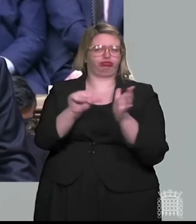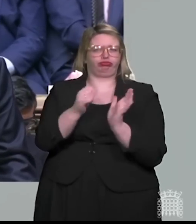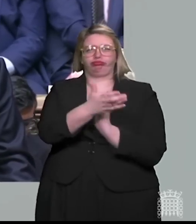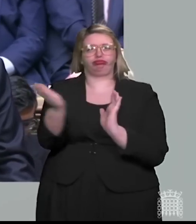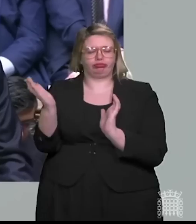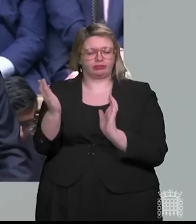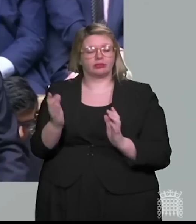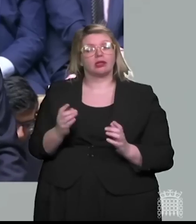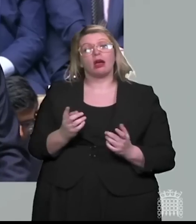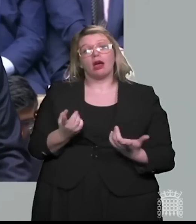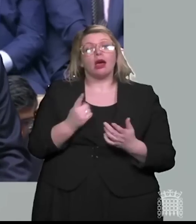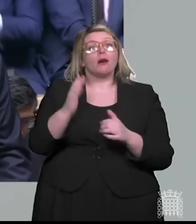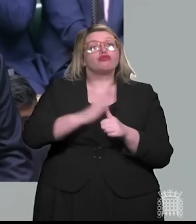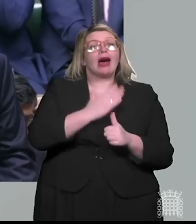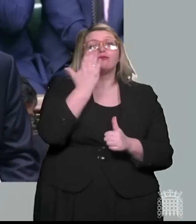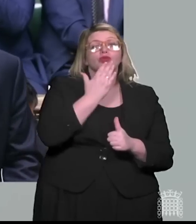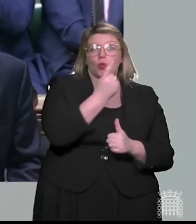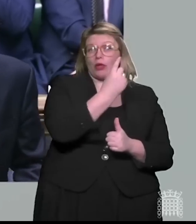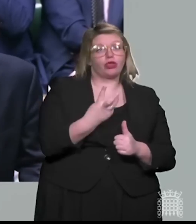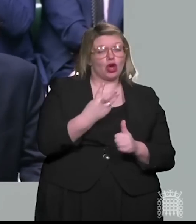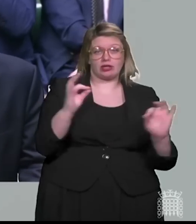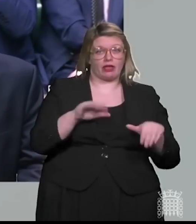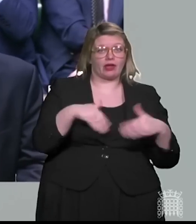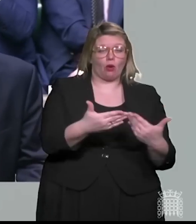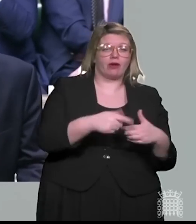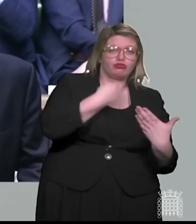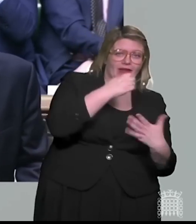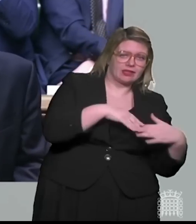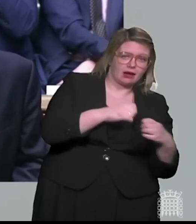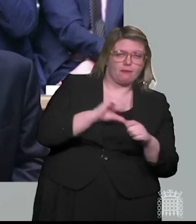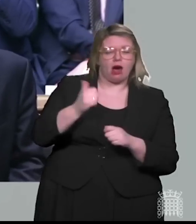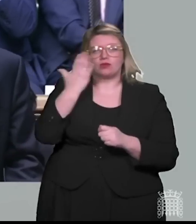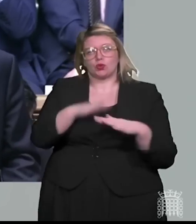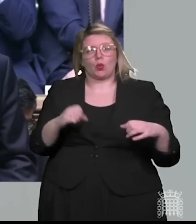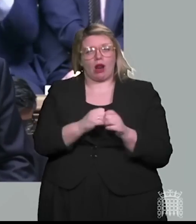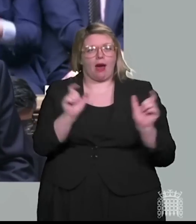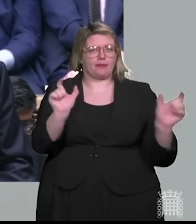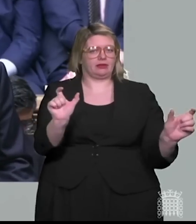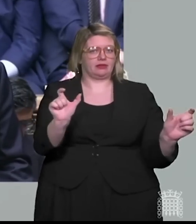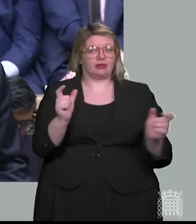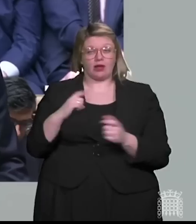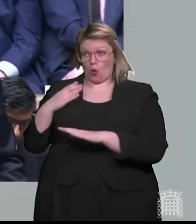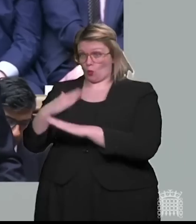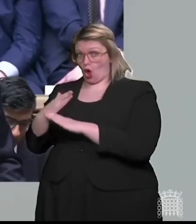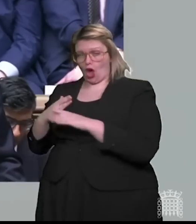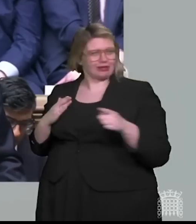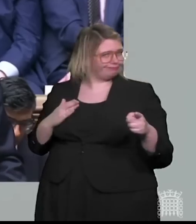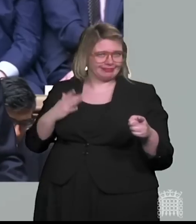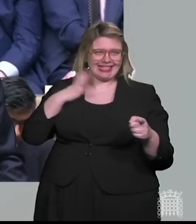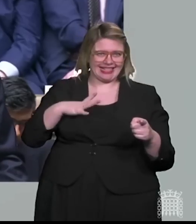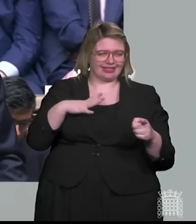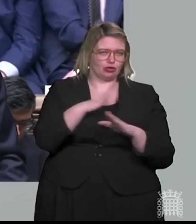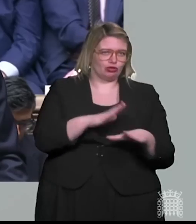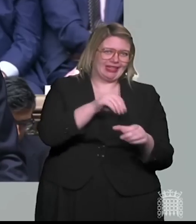offer childcare at both ends of the school day, even though for many people a job requires it to be available before and after